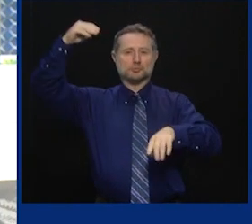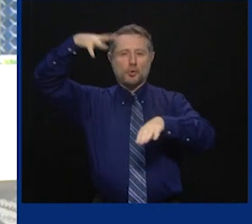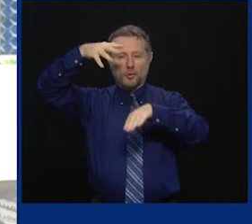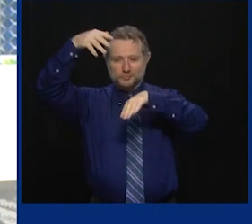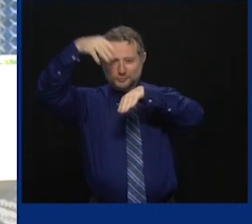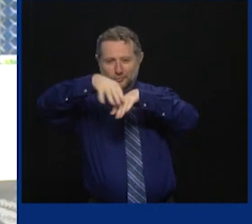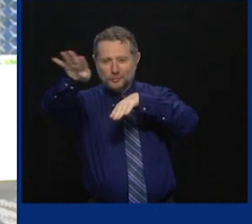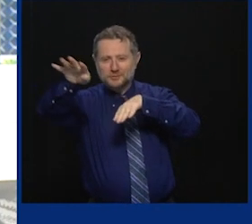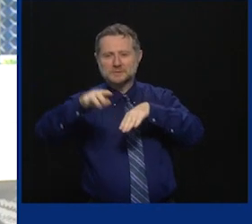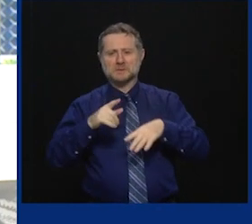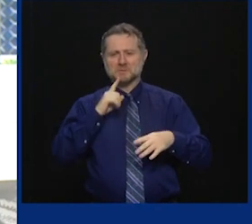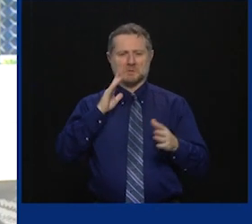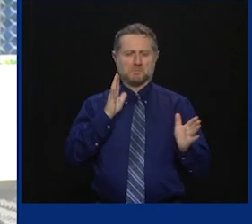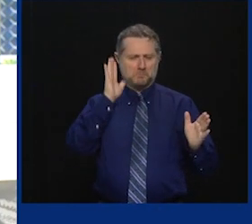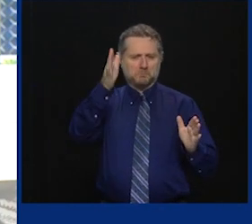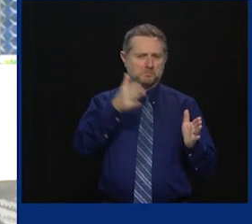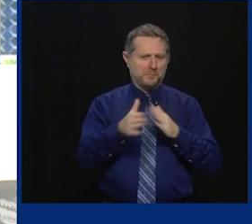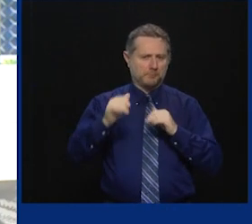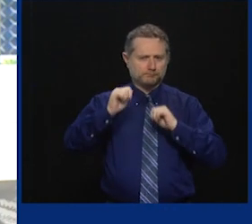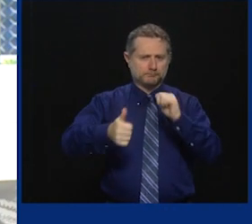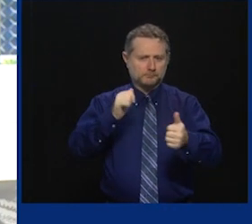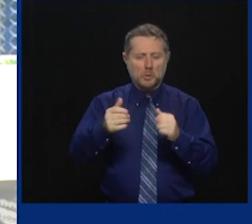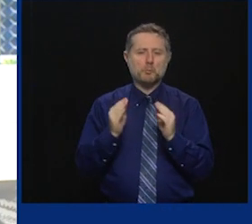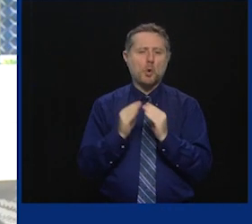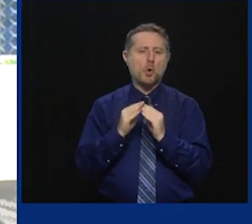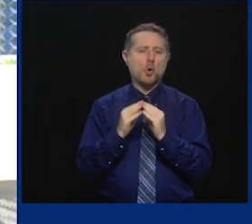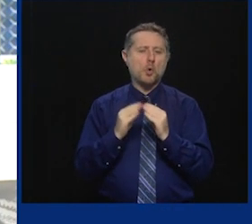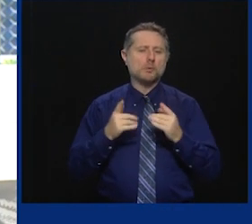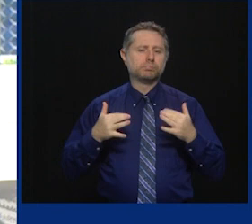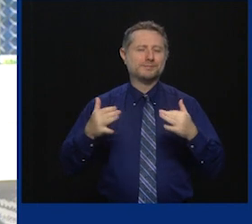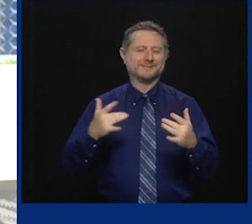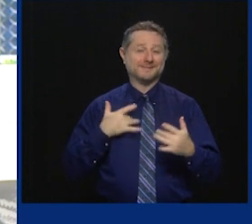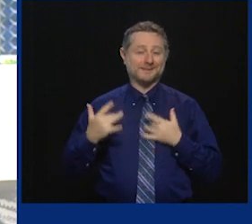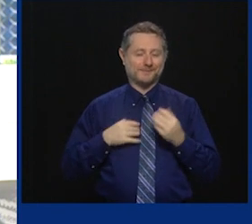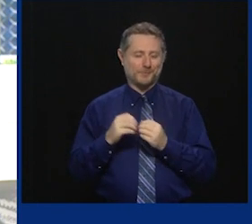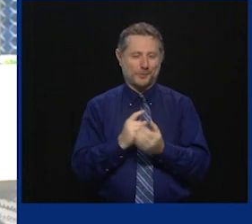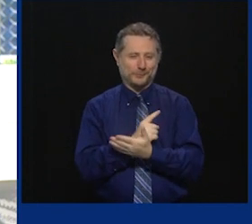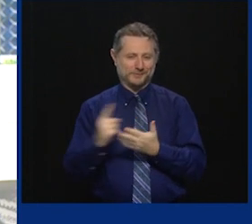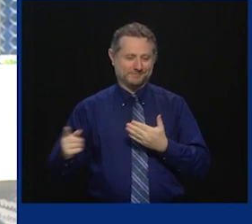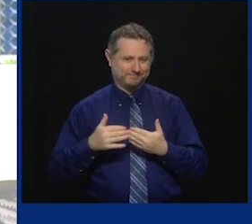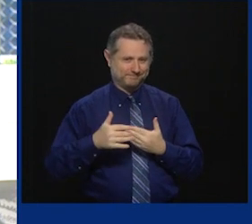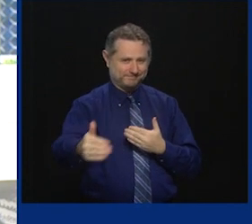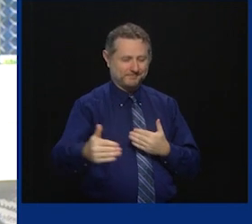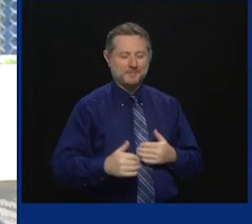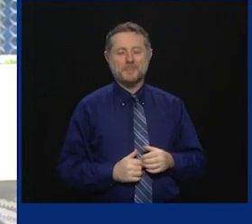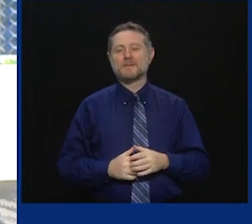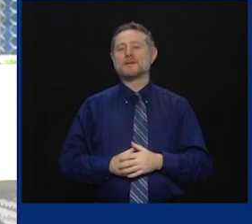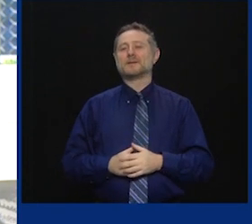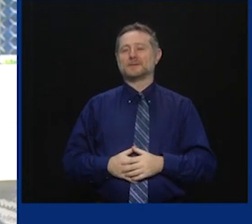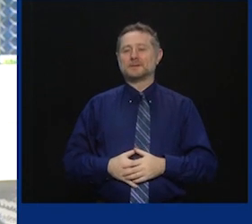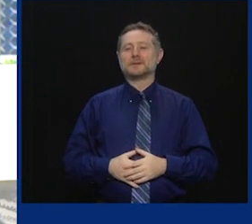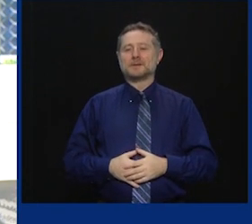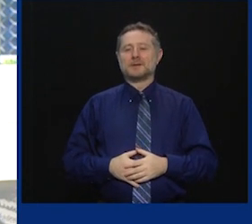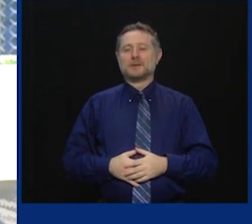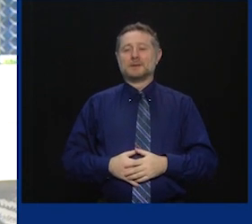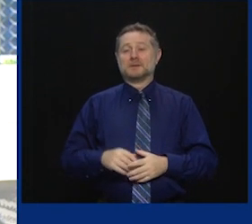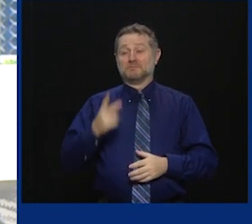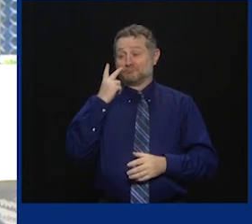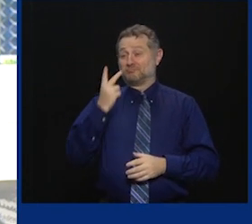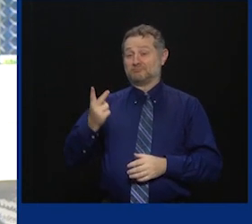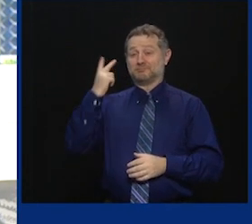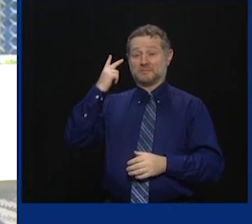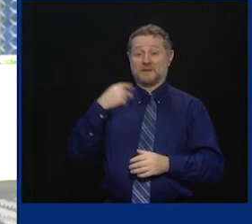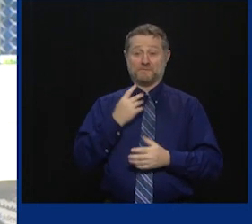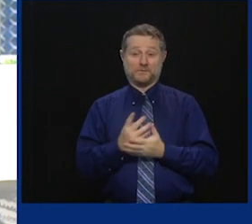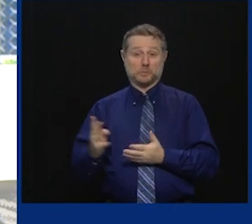to come. This is an exciting week, and certainly I would go back 4 weeks ago to her second day on